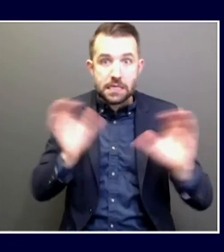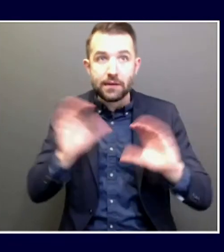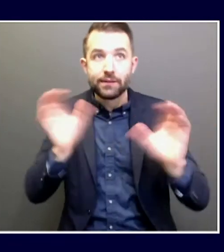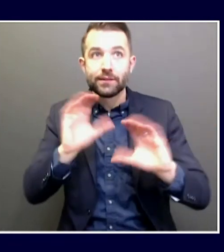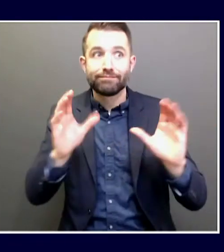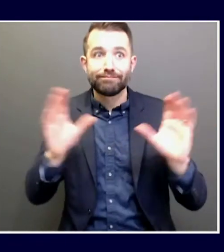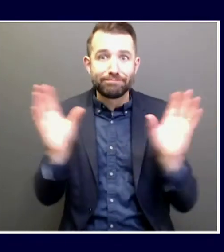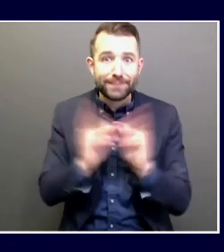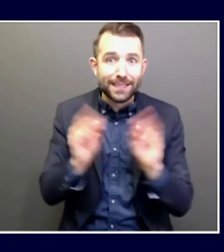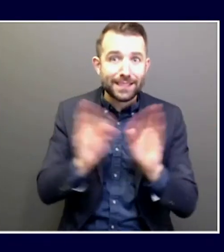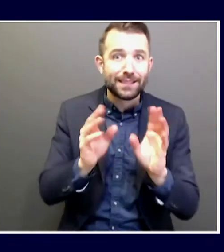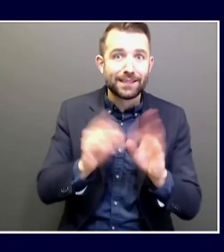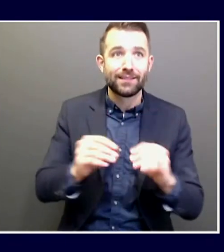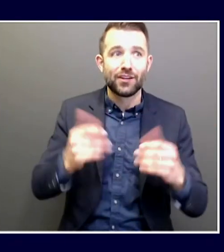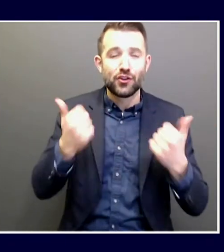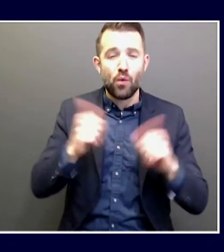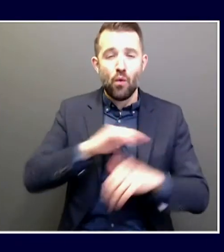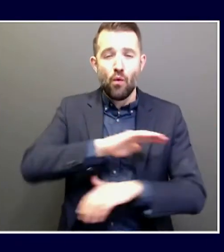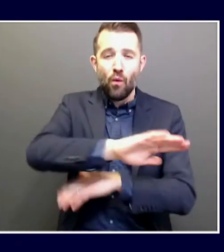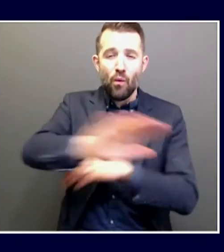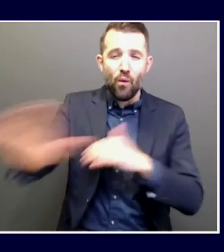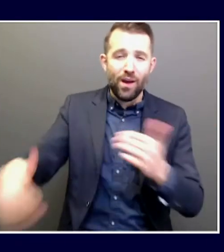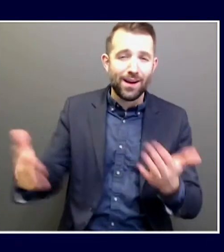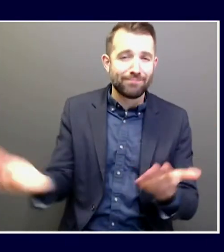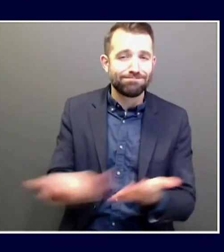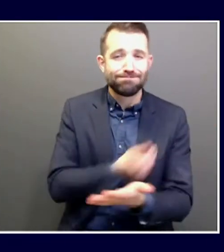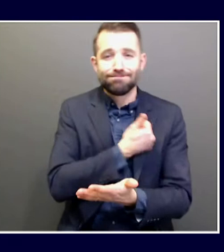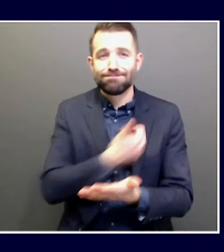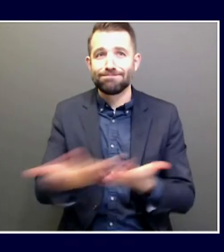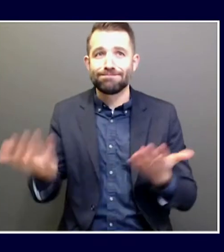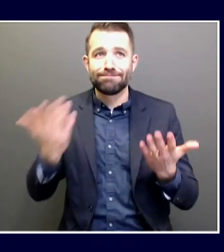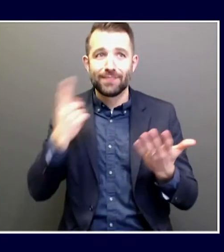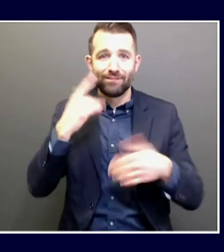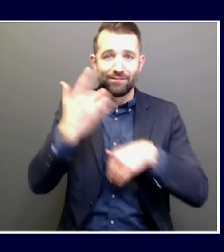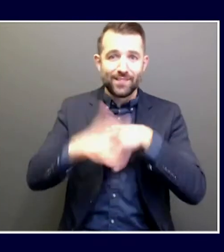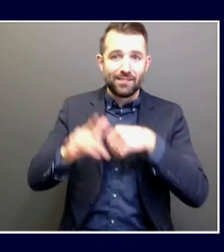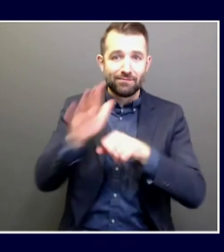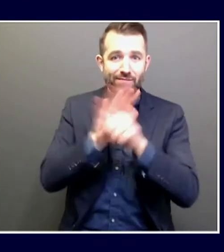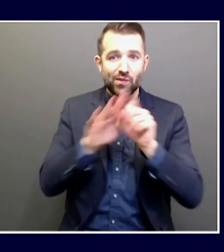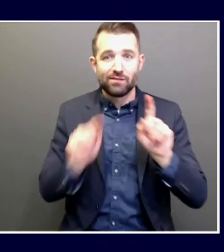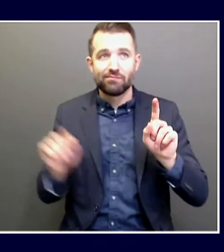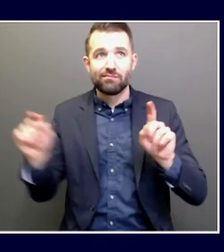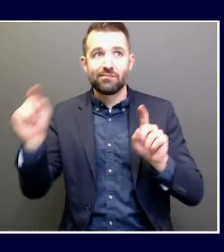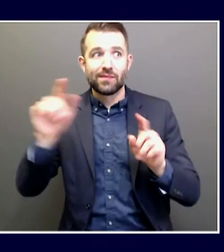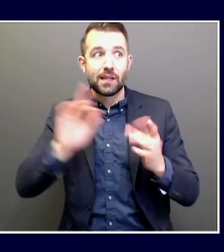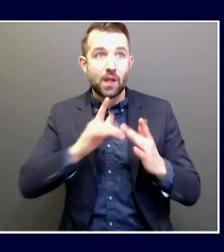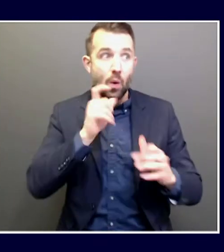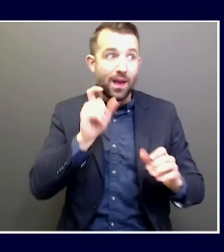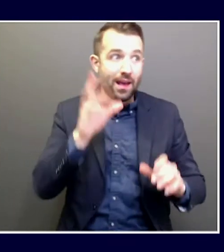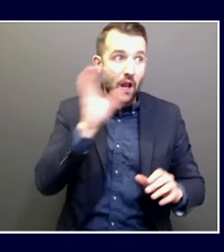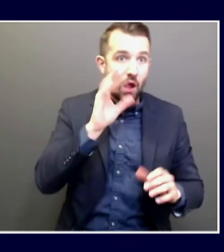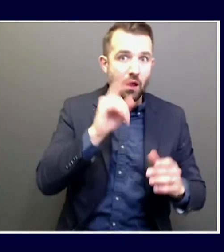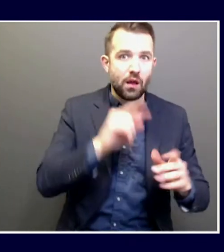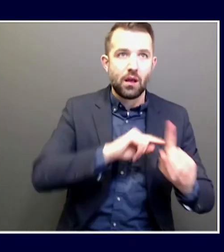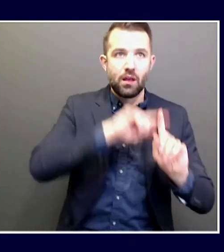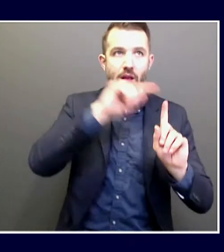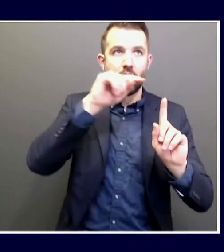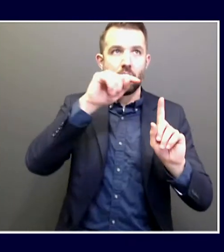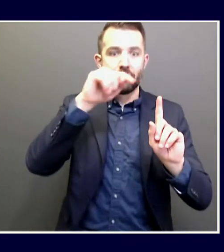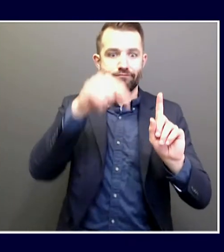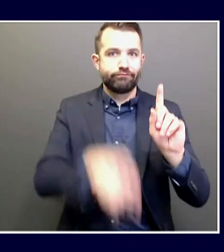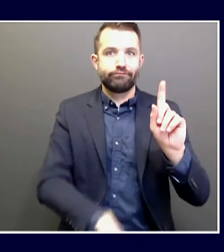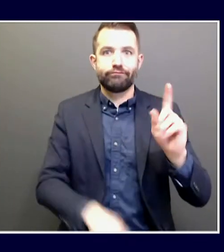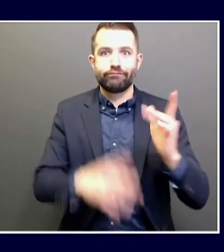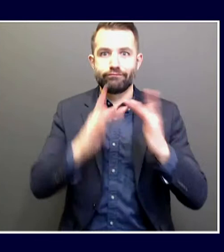available testing sites on our website. So for that person who's looking for a test today, do check out our website. And then I do just